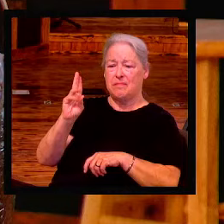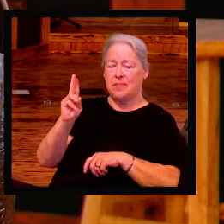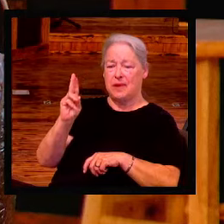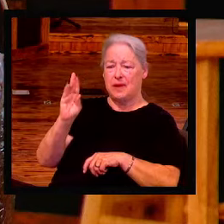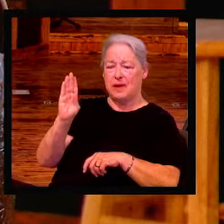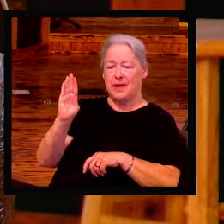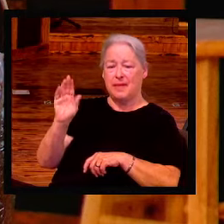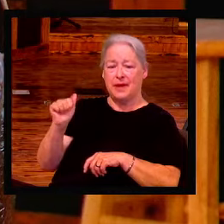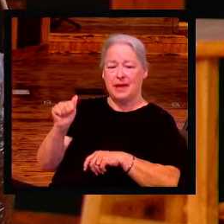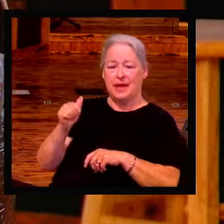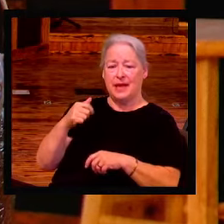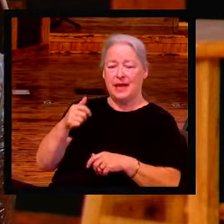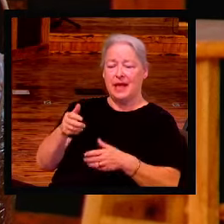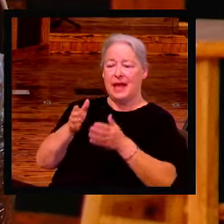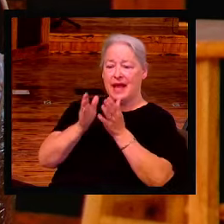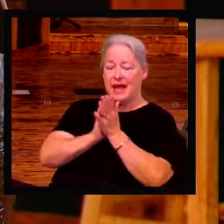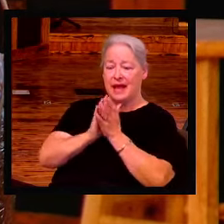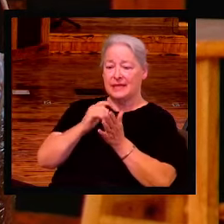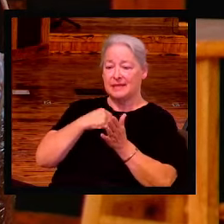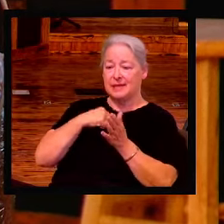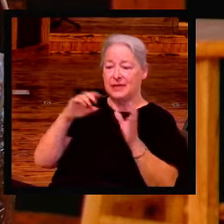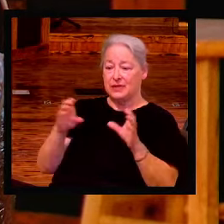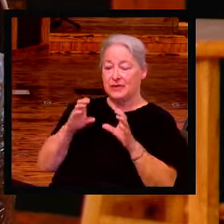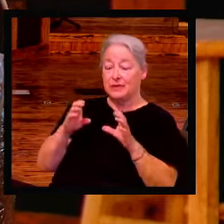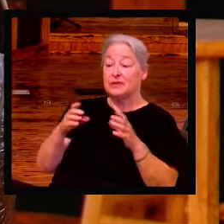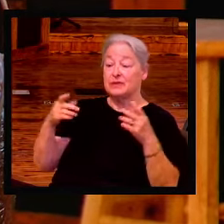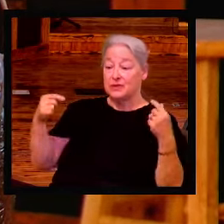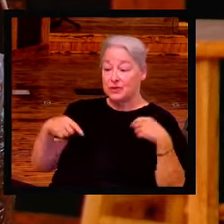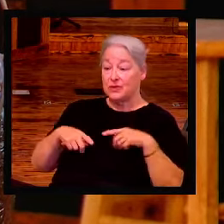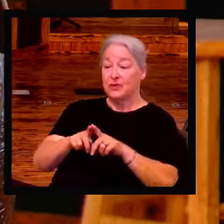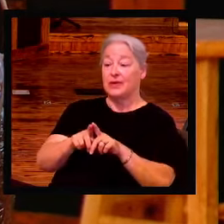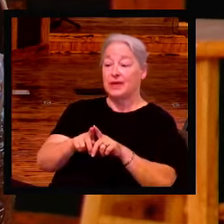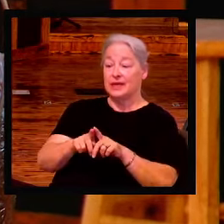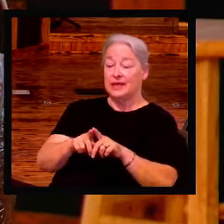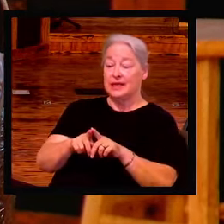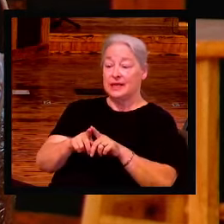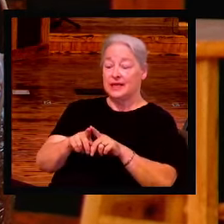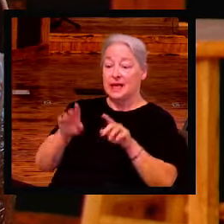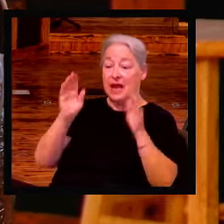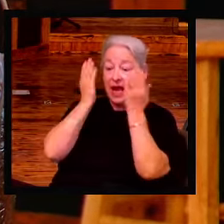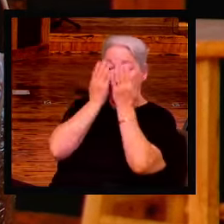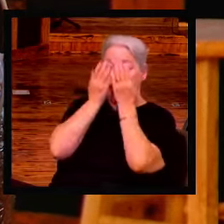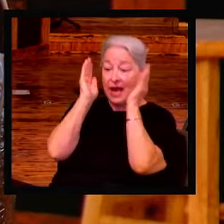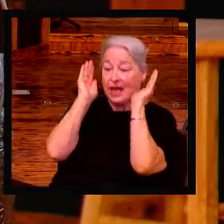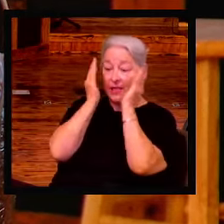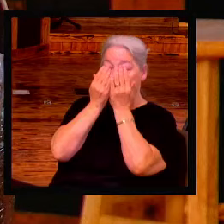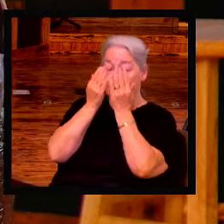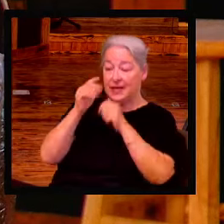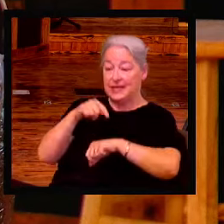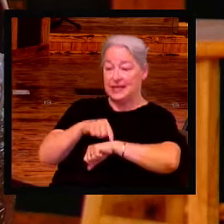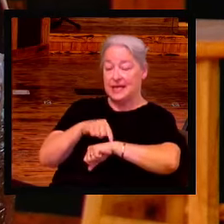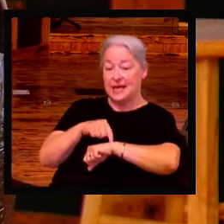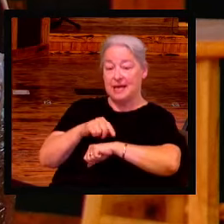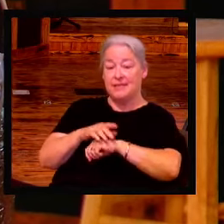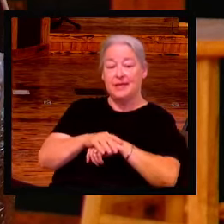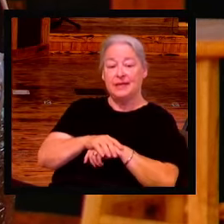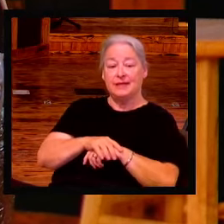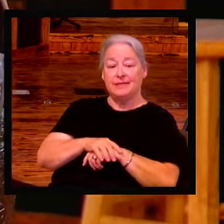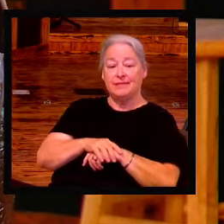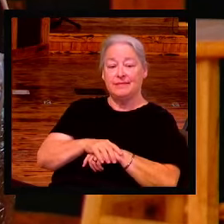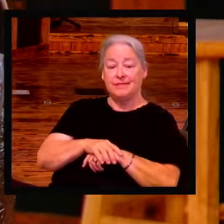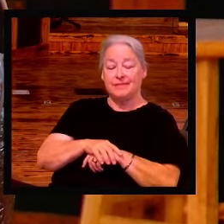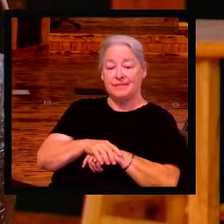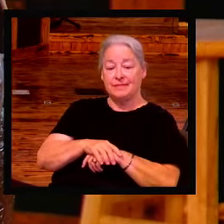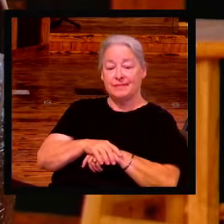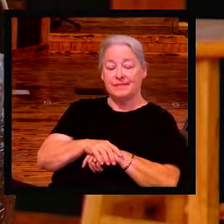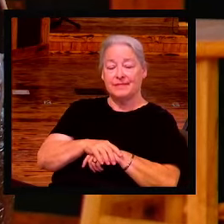was during Halloween, you know, time. And so I spoke to the church for the first time. And